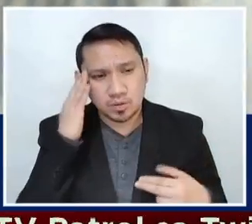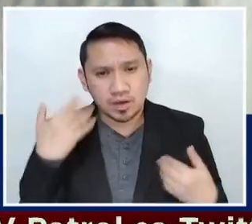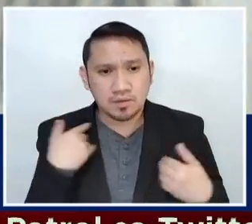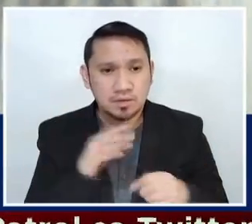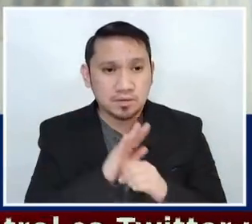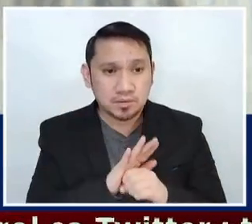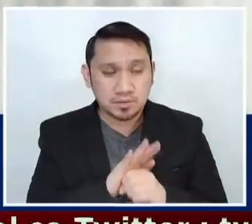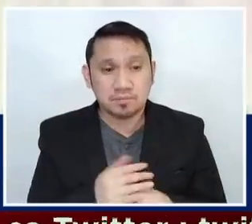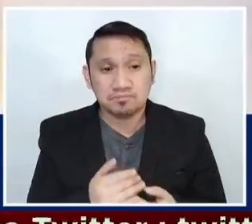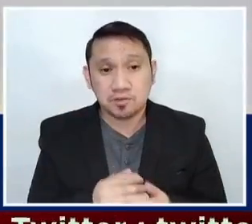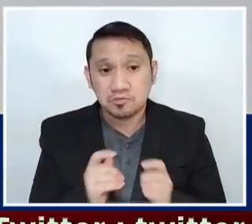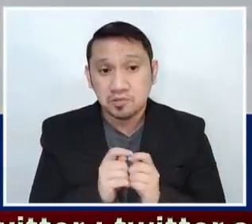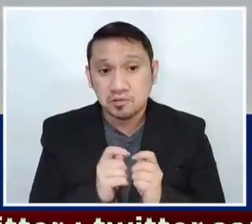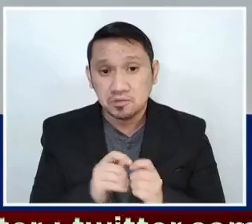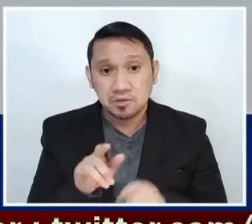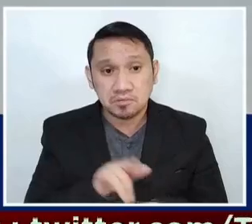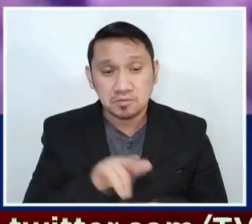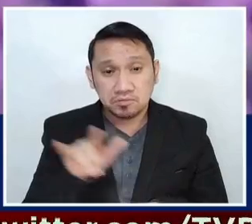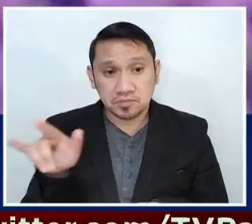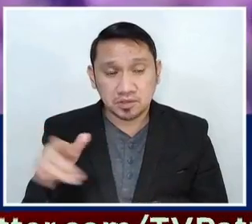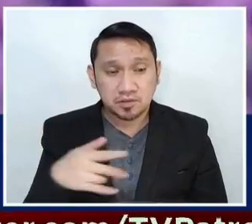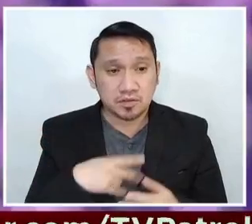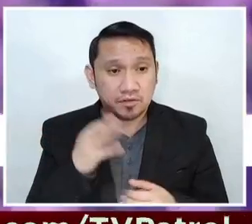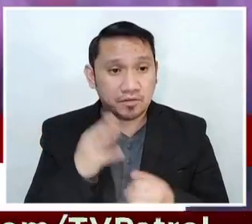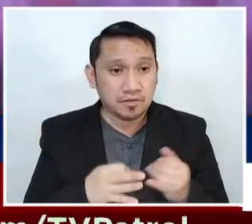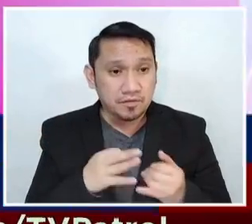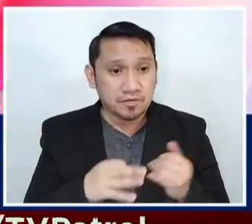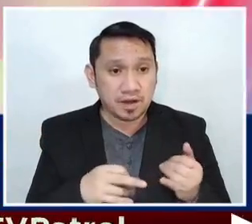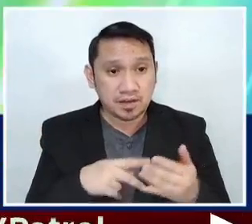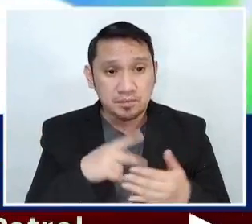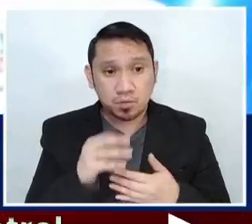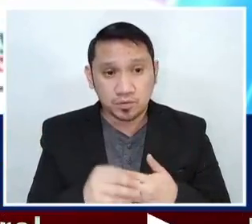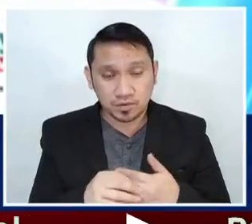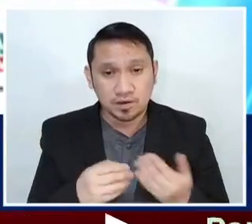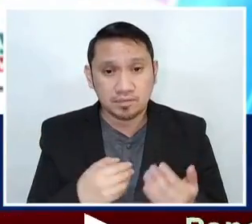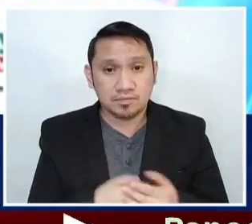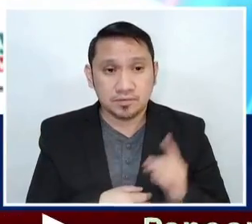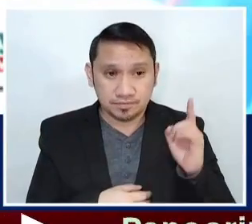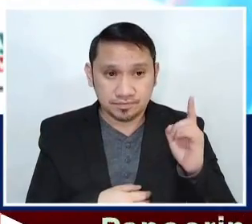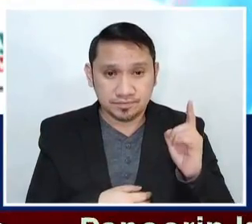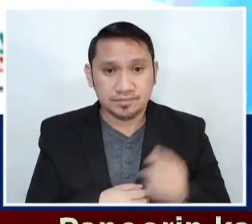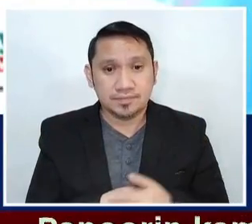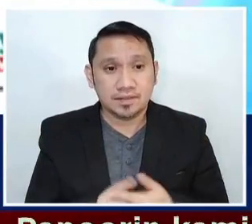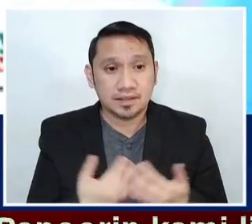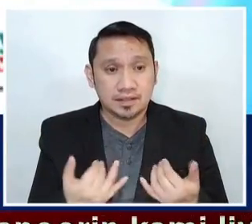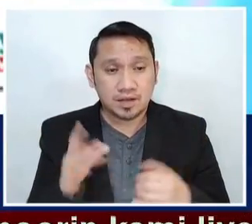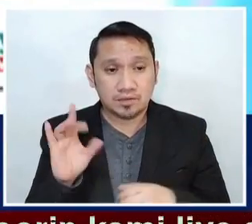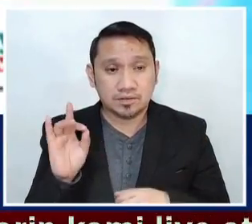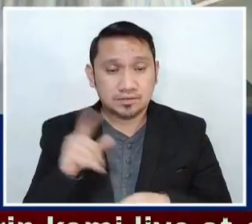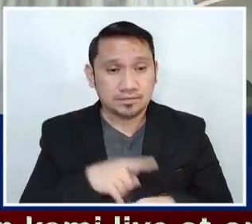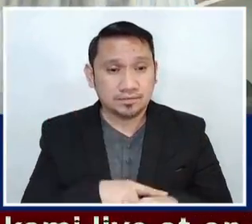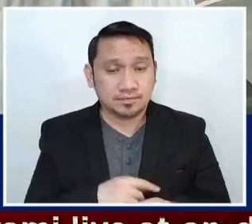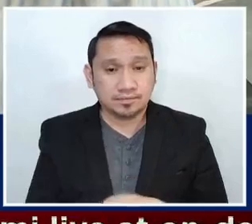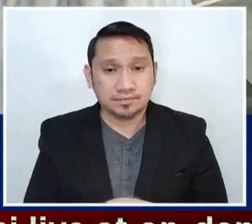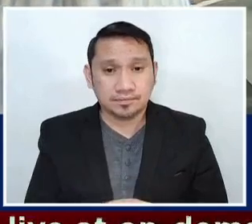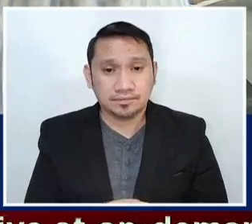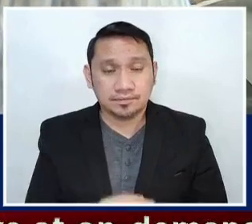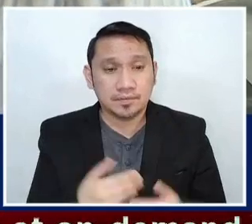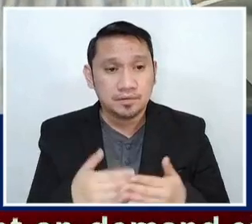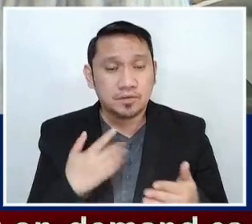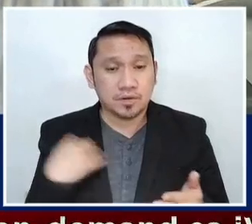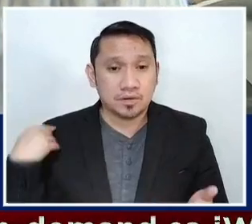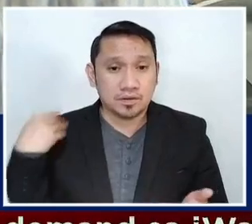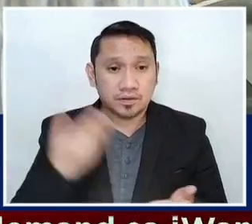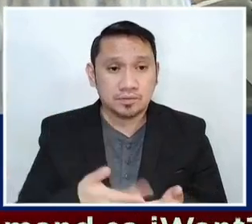kanilang pag-alis ang finale episode ng He's Into Her Season 2, alas 8 ngayong gabi. Before I got here, I was